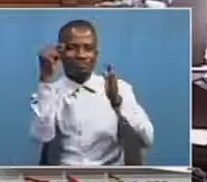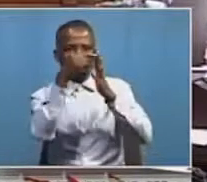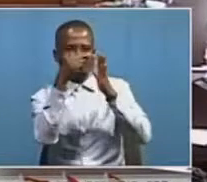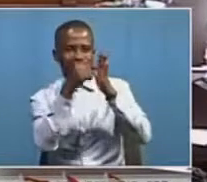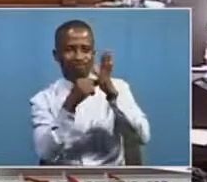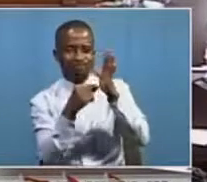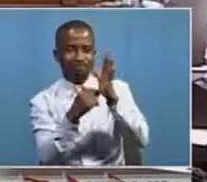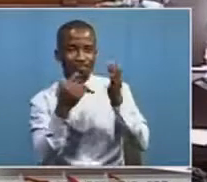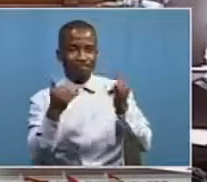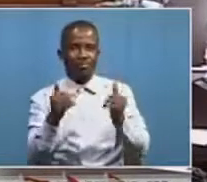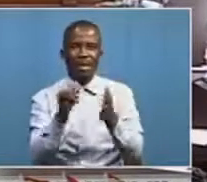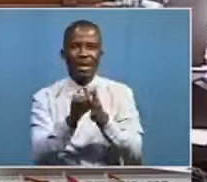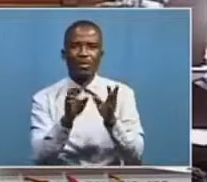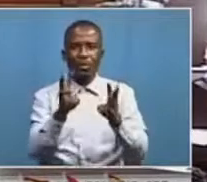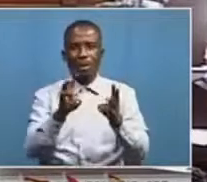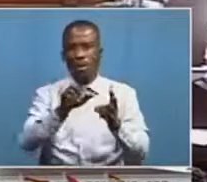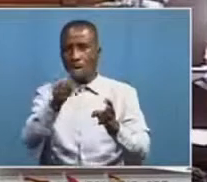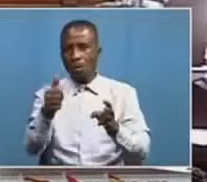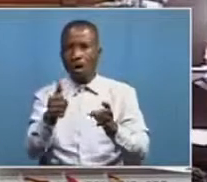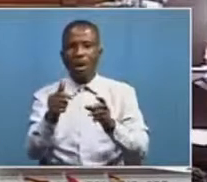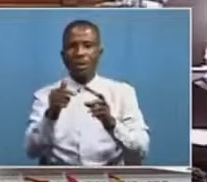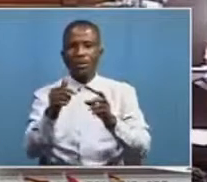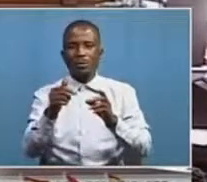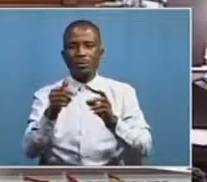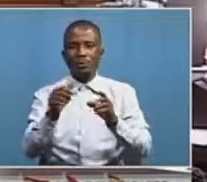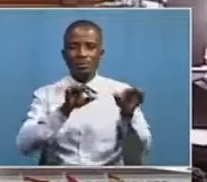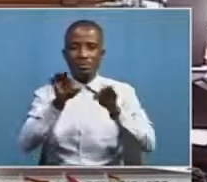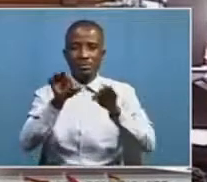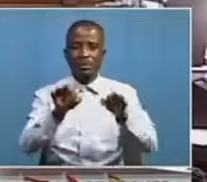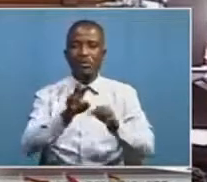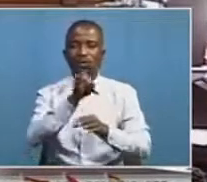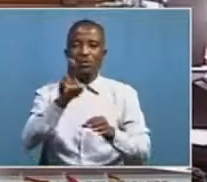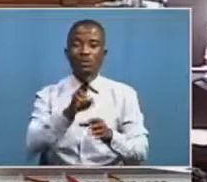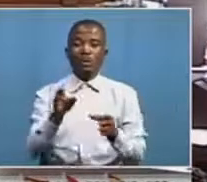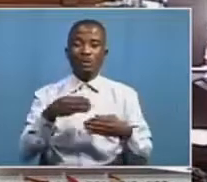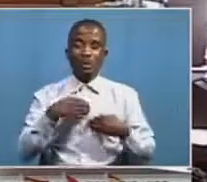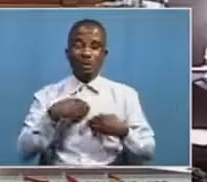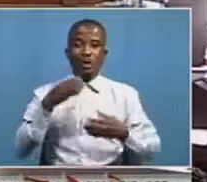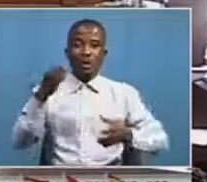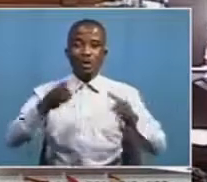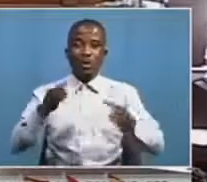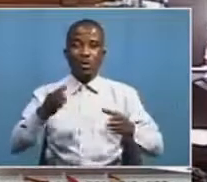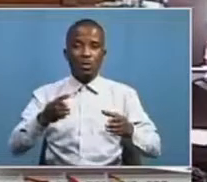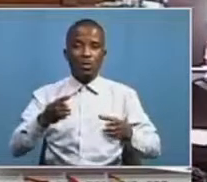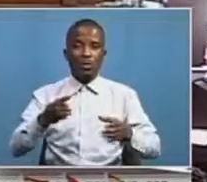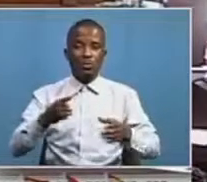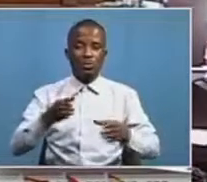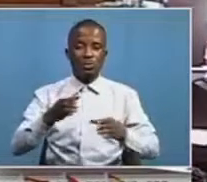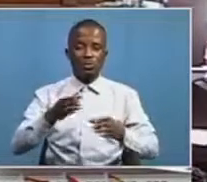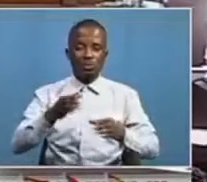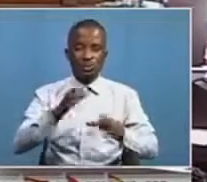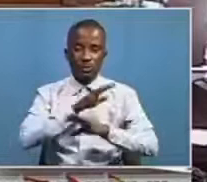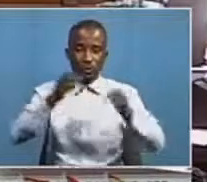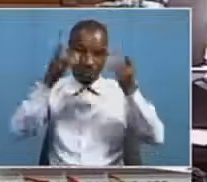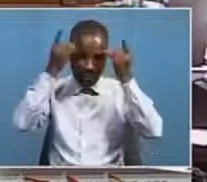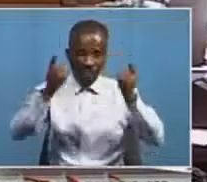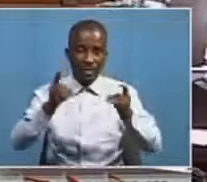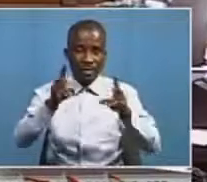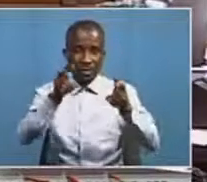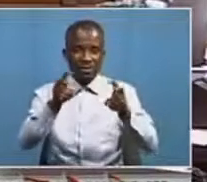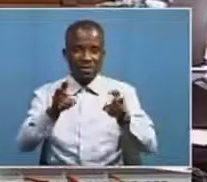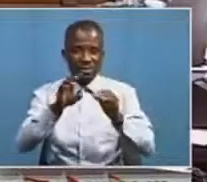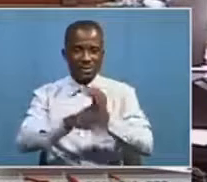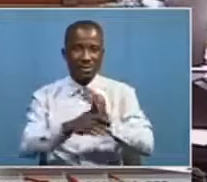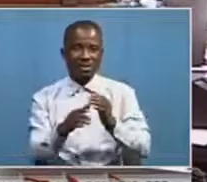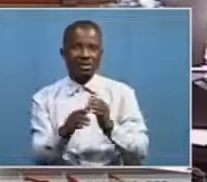the circumstances of any of the above being applicable, the court ought not to assume jurisdiction to determine the merits of the case before